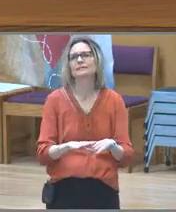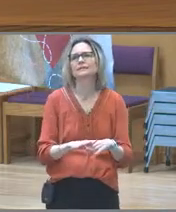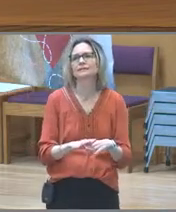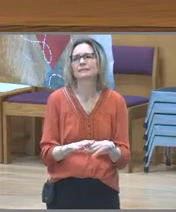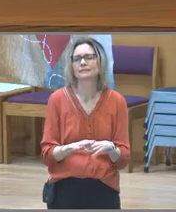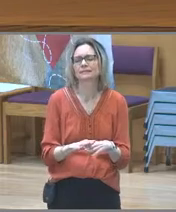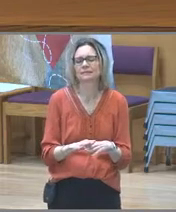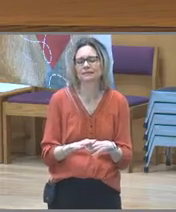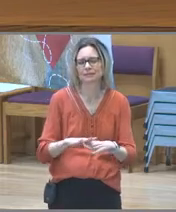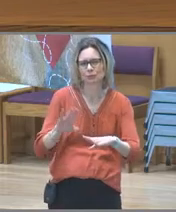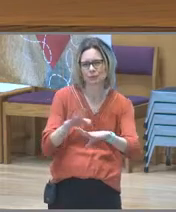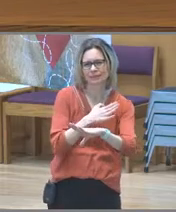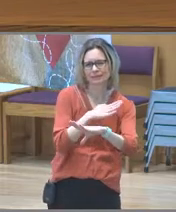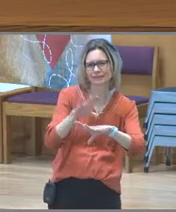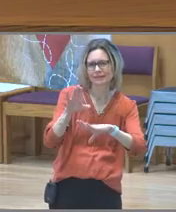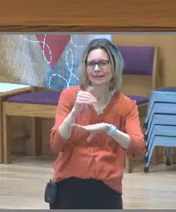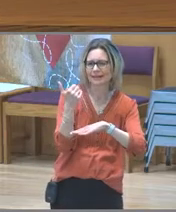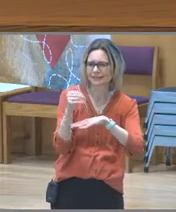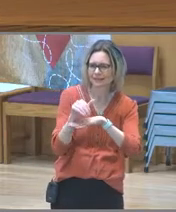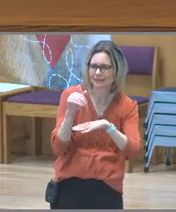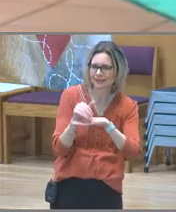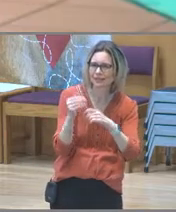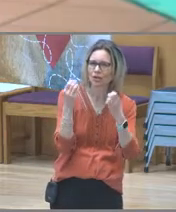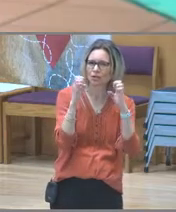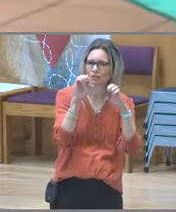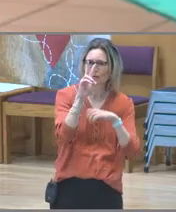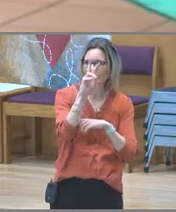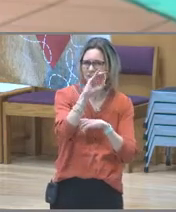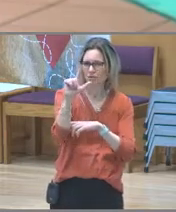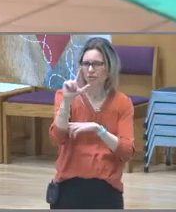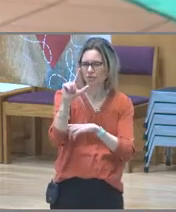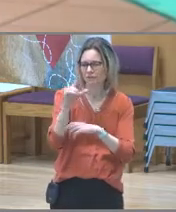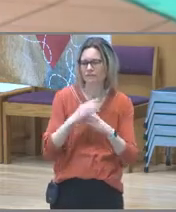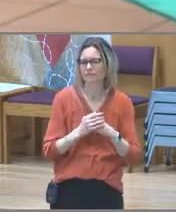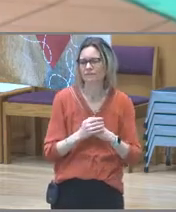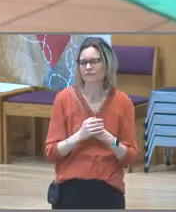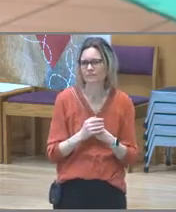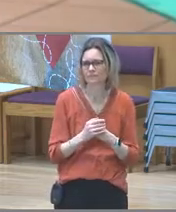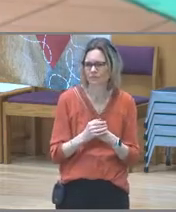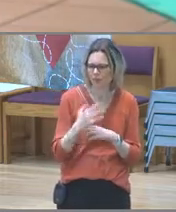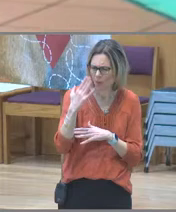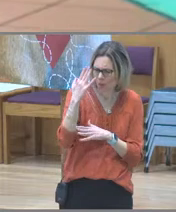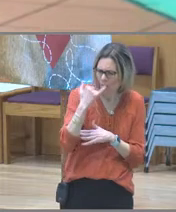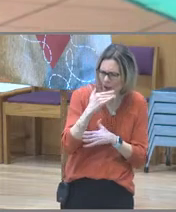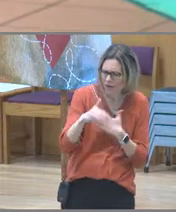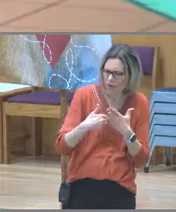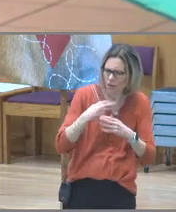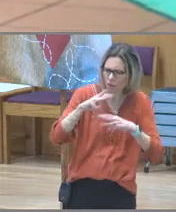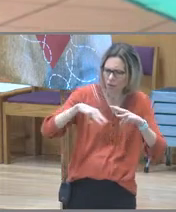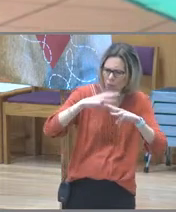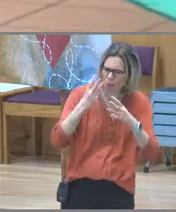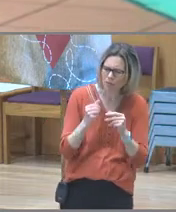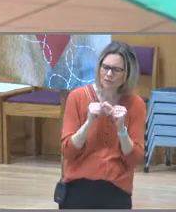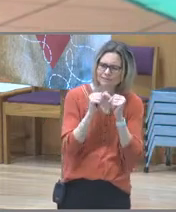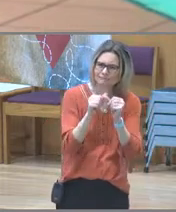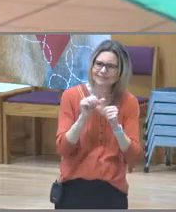night in our Easter Vigil service. Why does the entire creation keep on